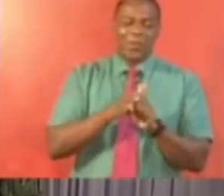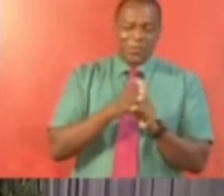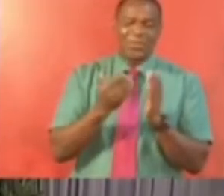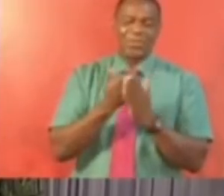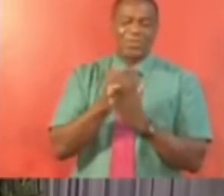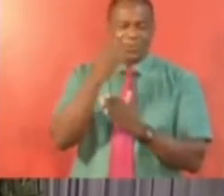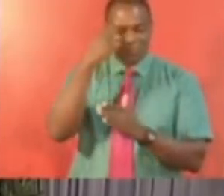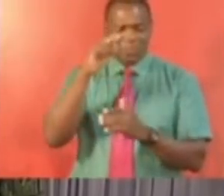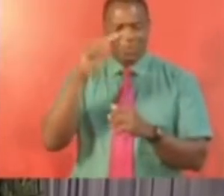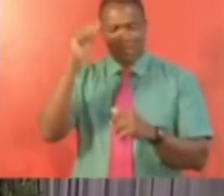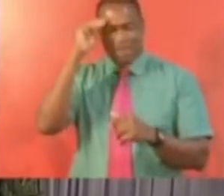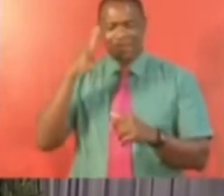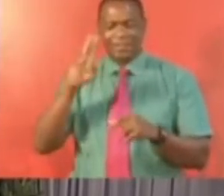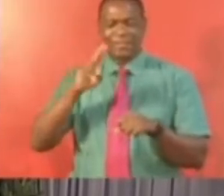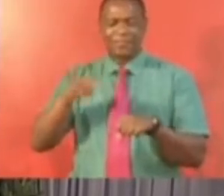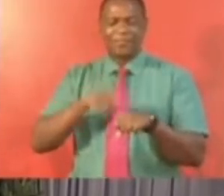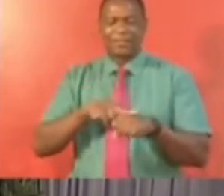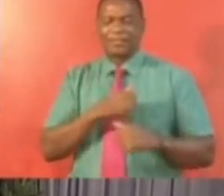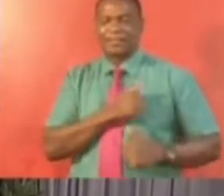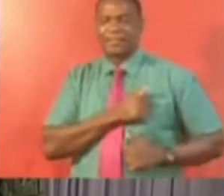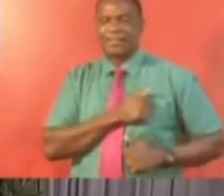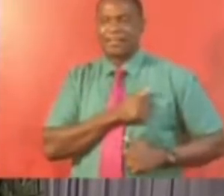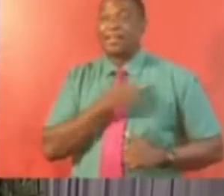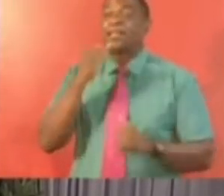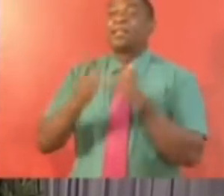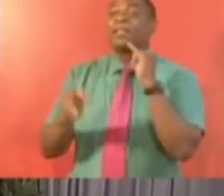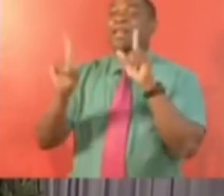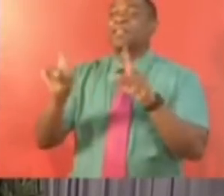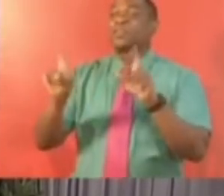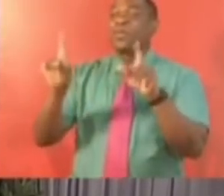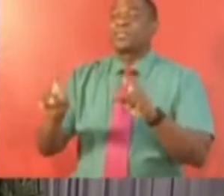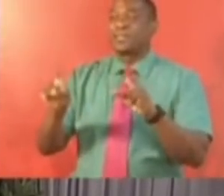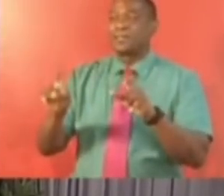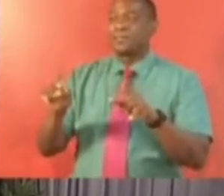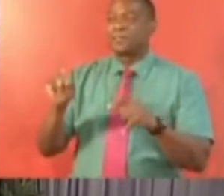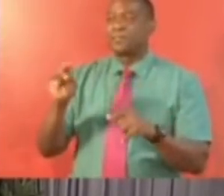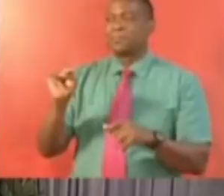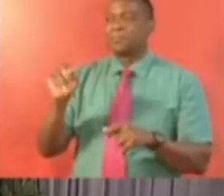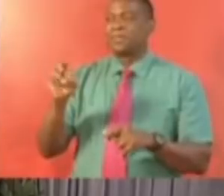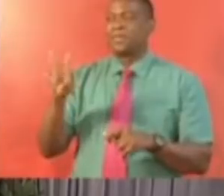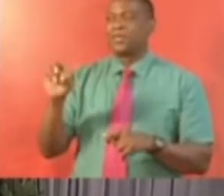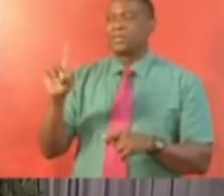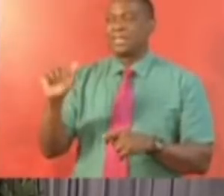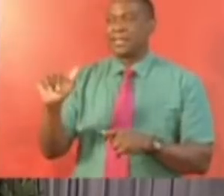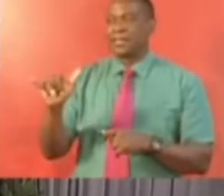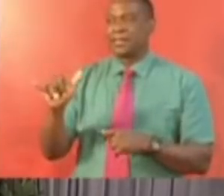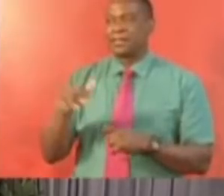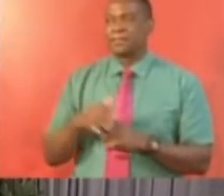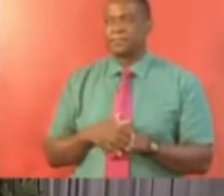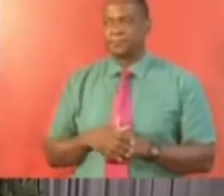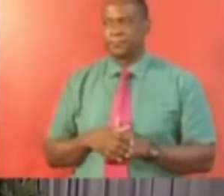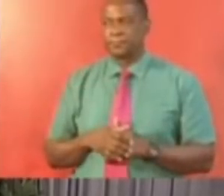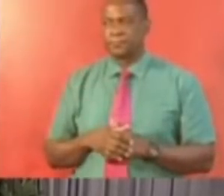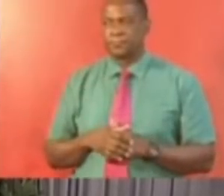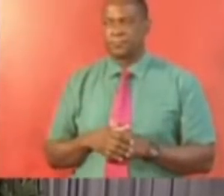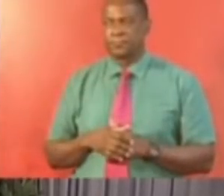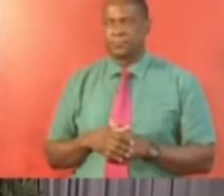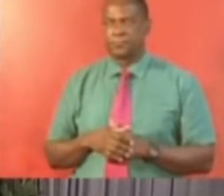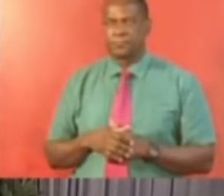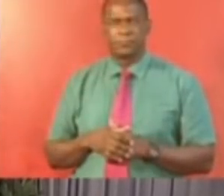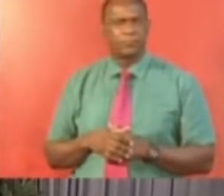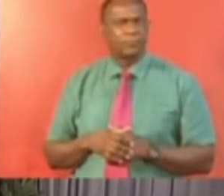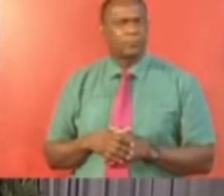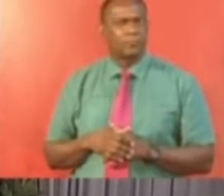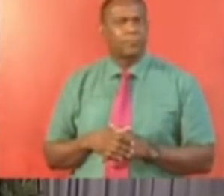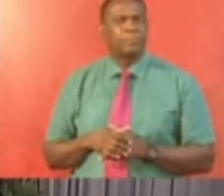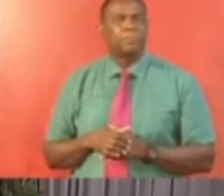Minister Young. And Newsday, you have the honor of the final questions this morning. Hi, good morning. Janelle Souza